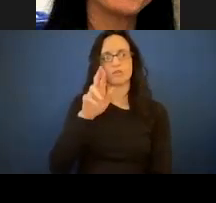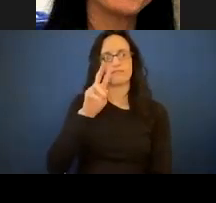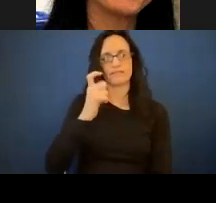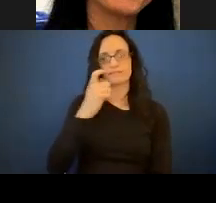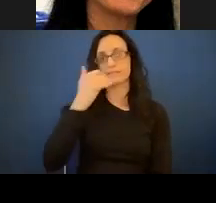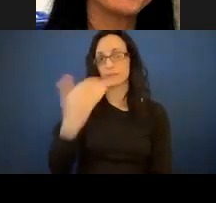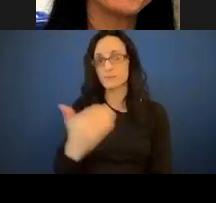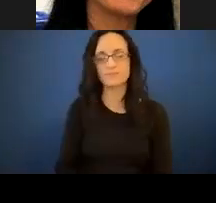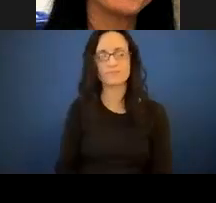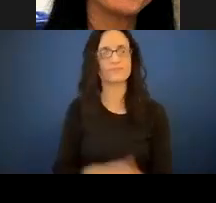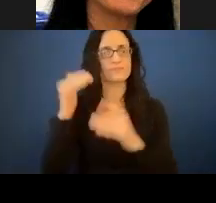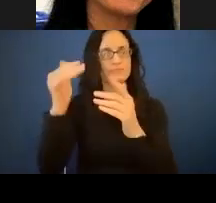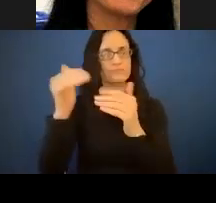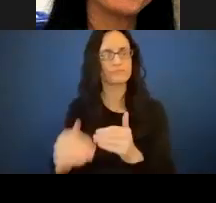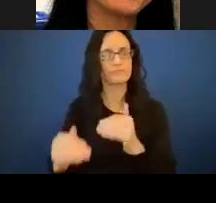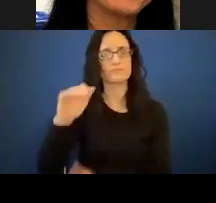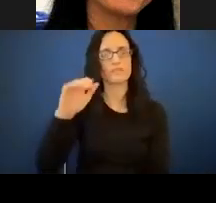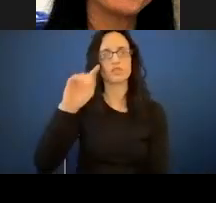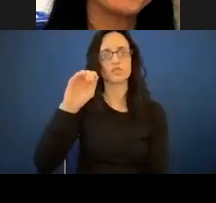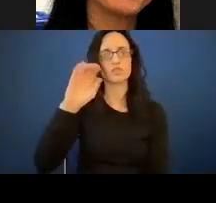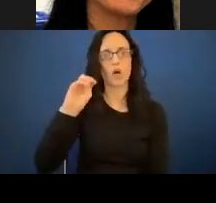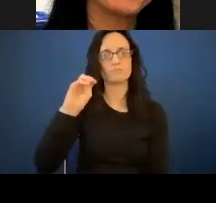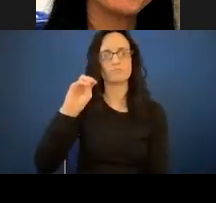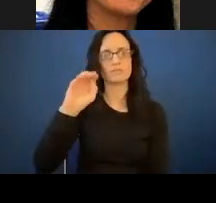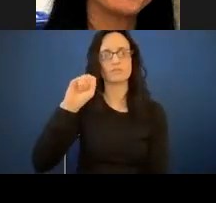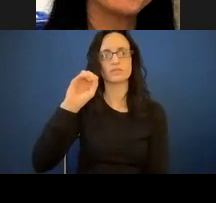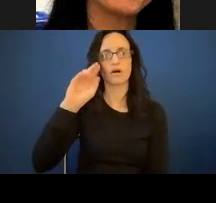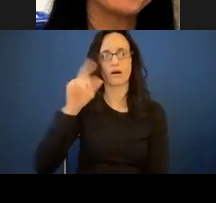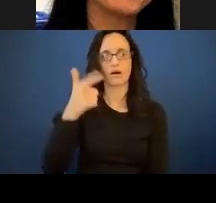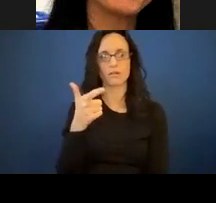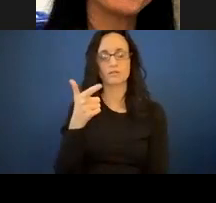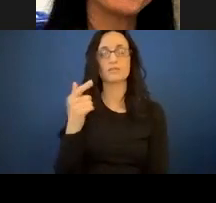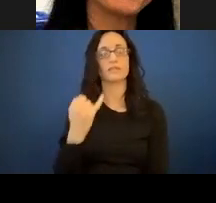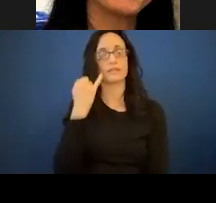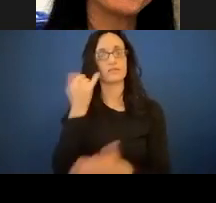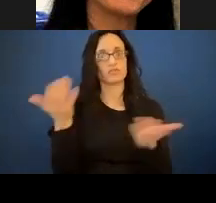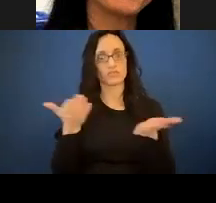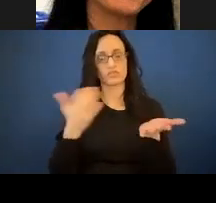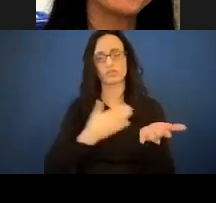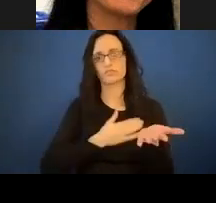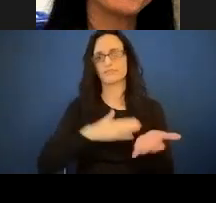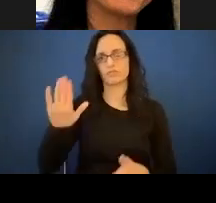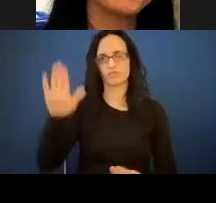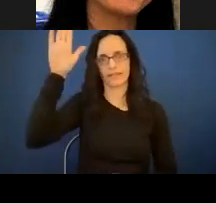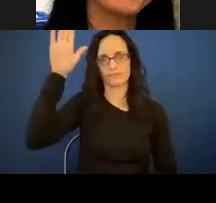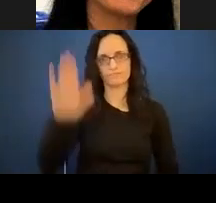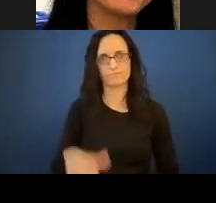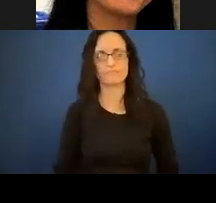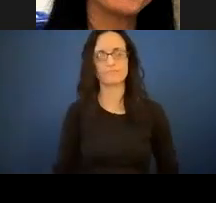Next person is Tom Song. Tom Song, if you're here, please raise your hand.